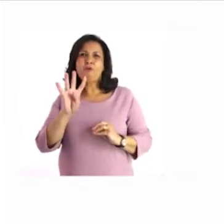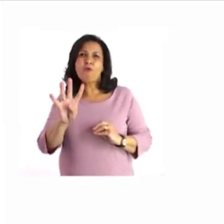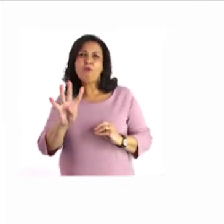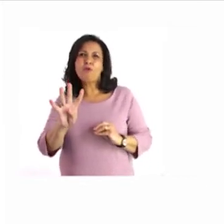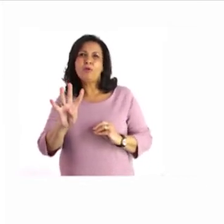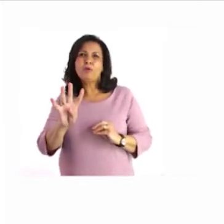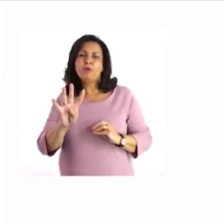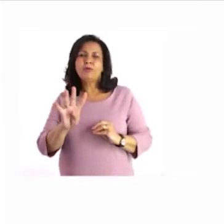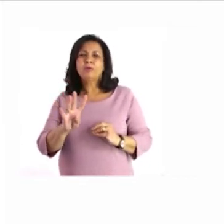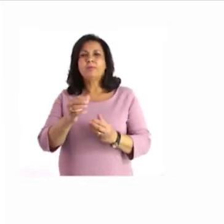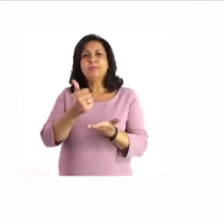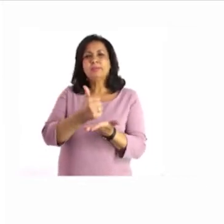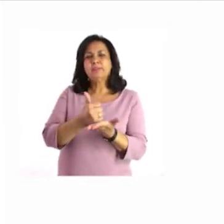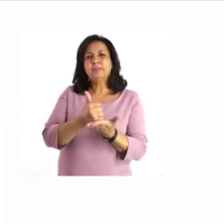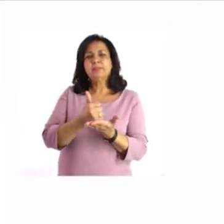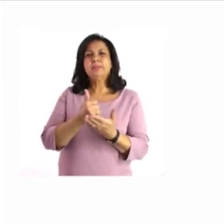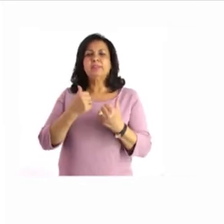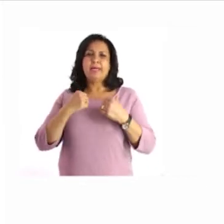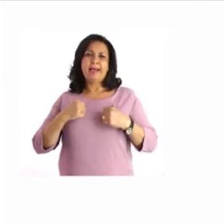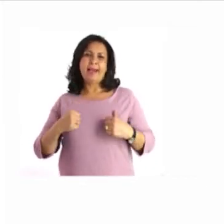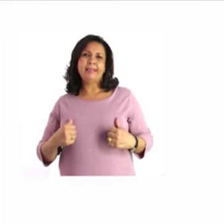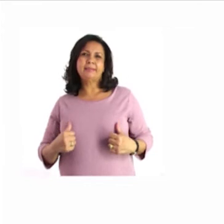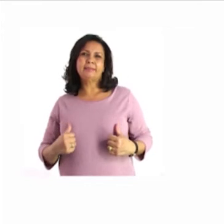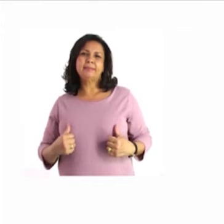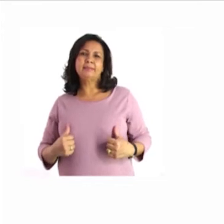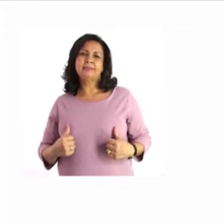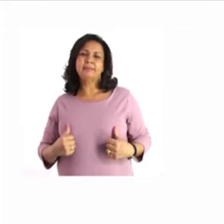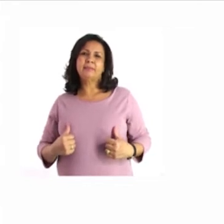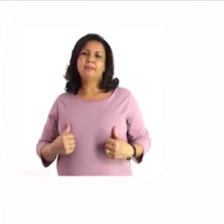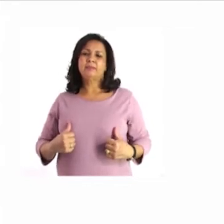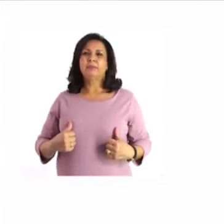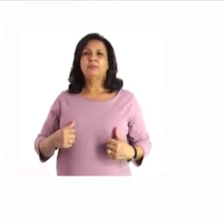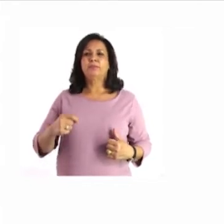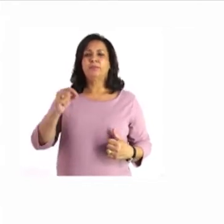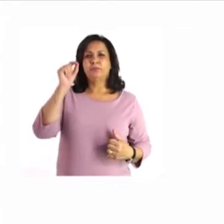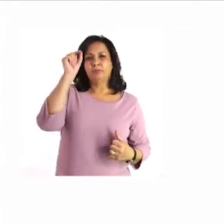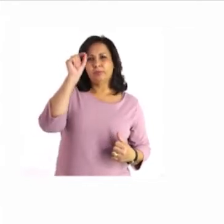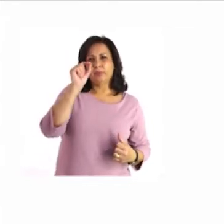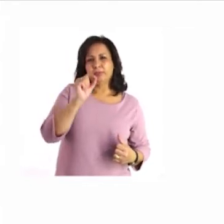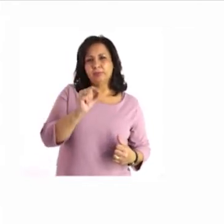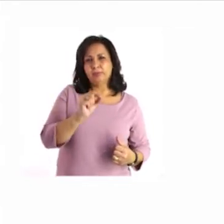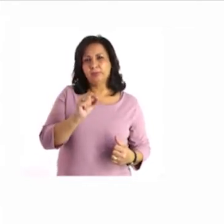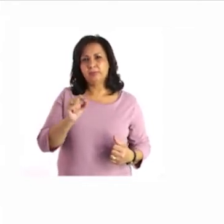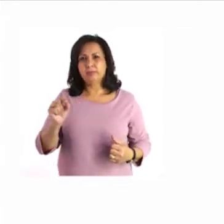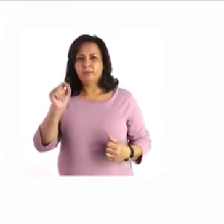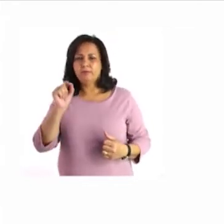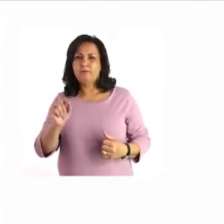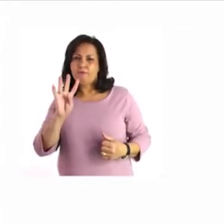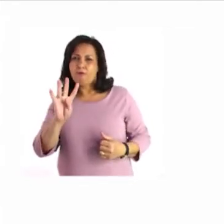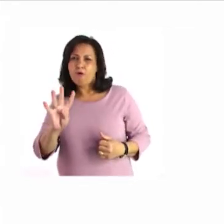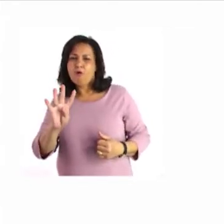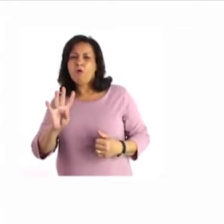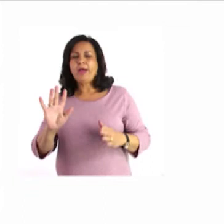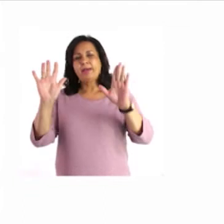want you to just sit and relax, and then you are going to trace number 4 and you are going to color it. Remember, you